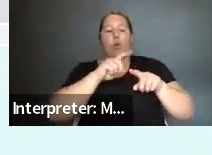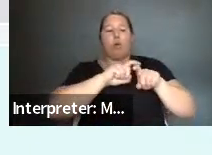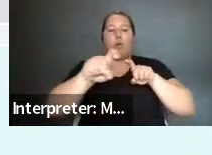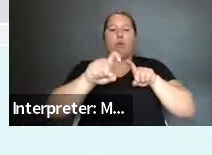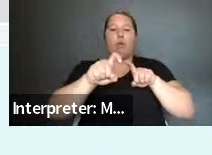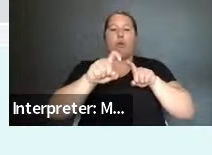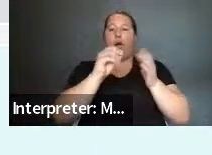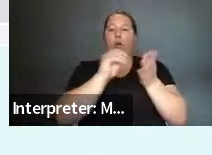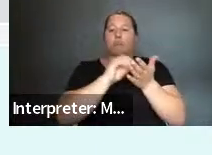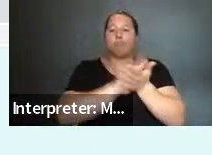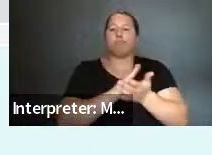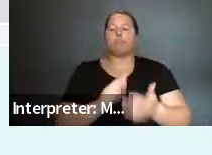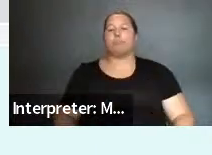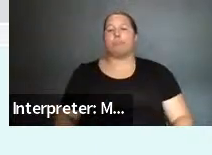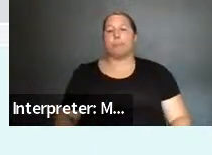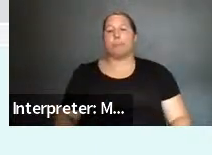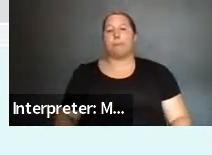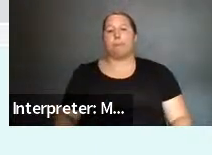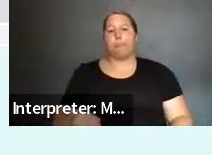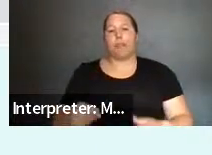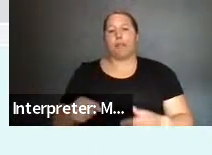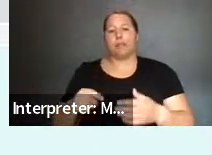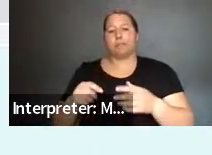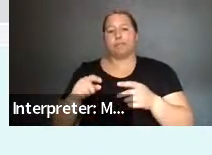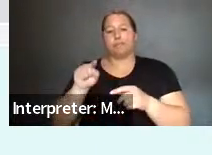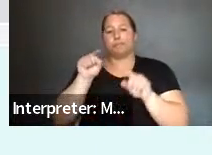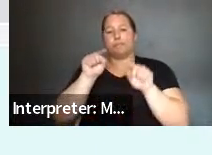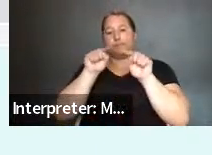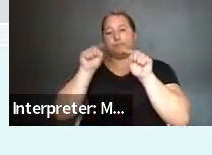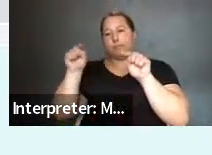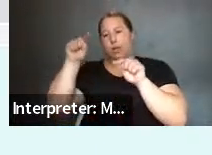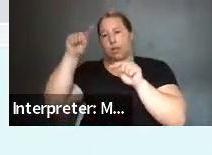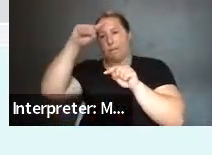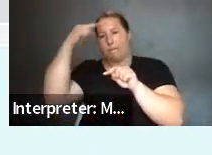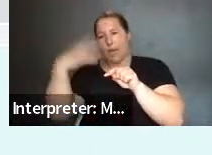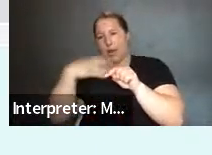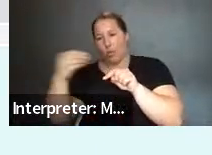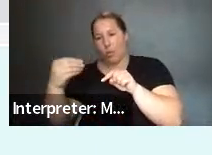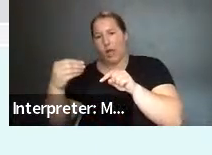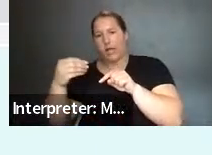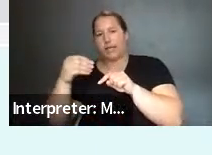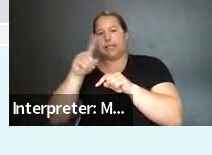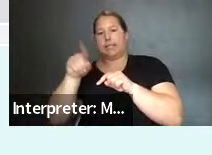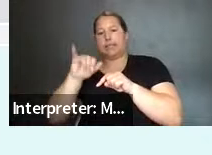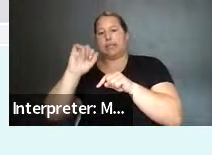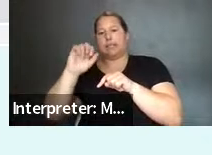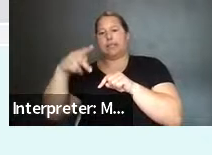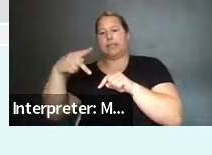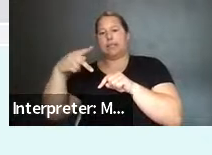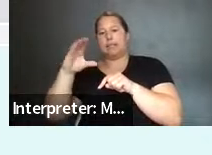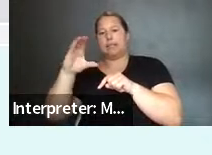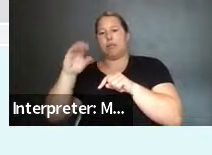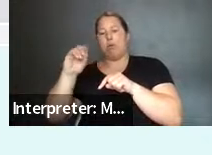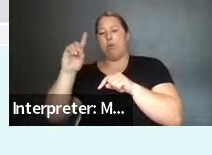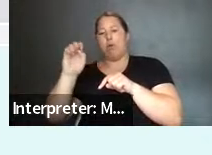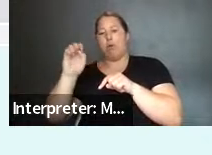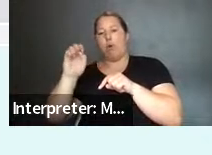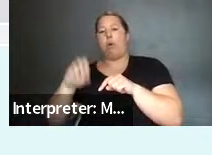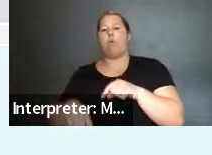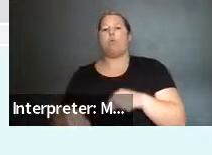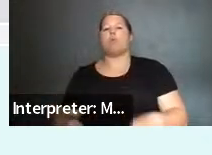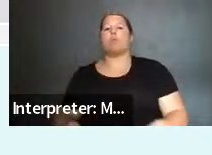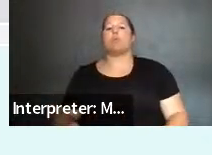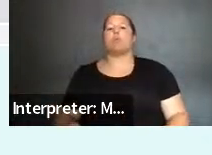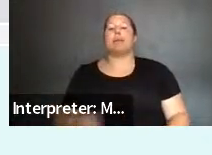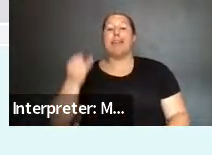is by zip code. We try to track zip code. You see unknown. That's some data cleanup we have to do